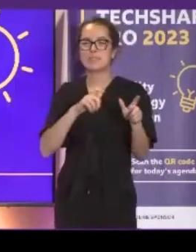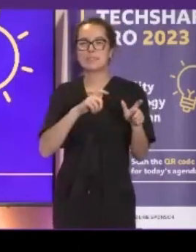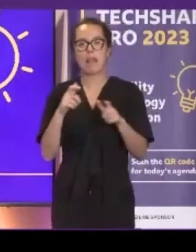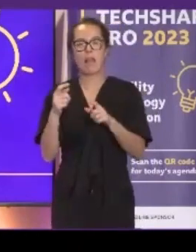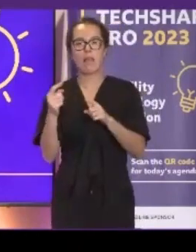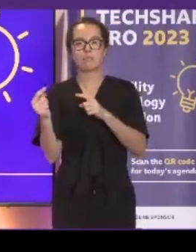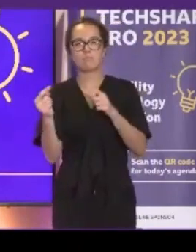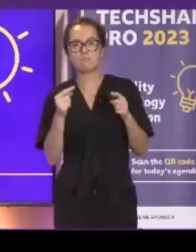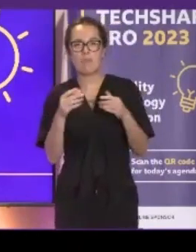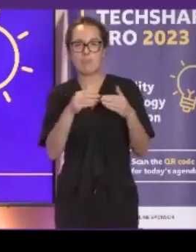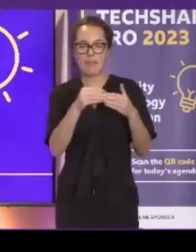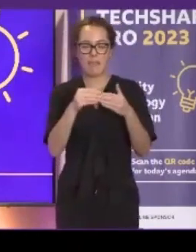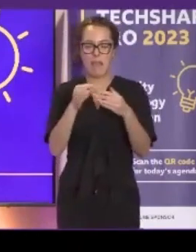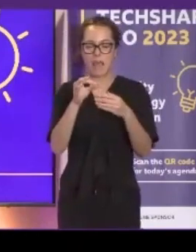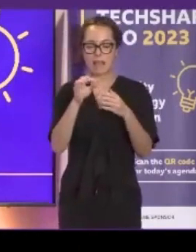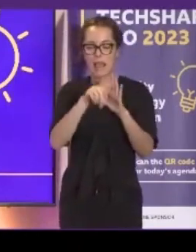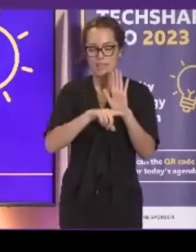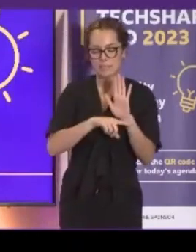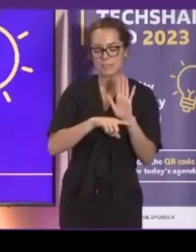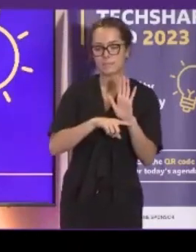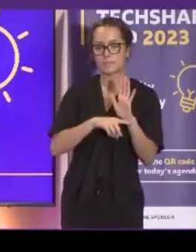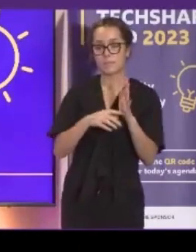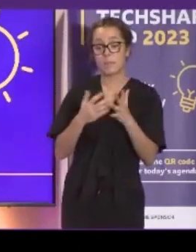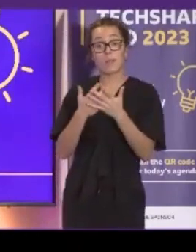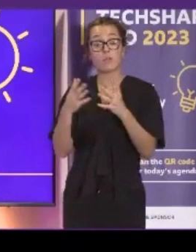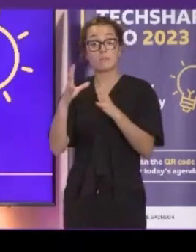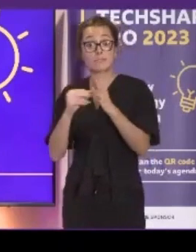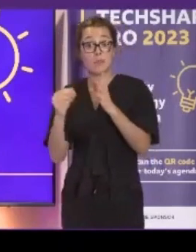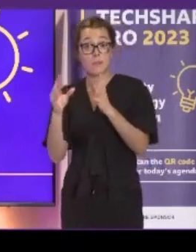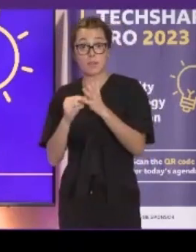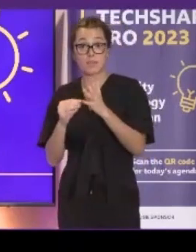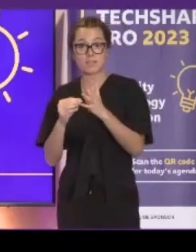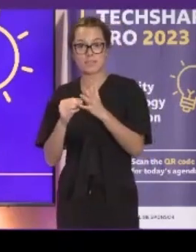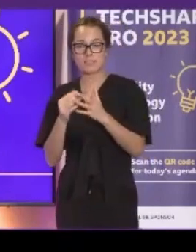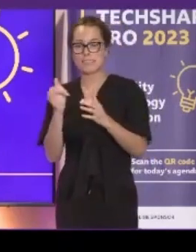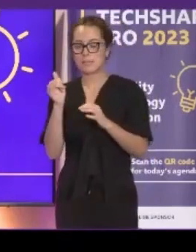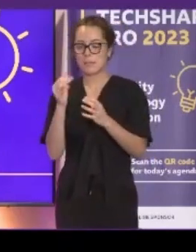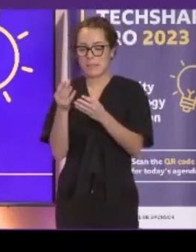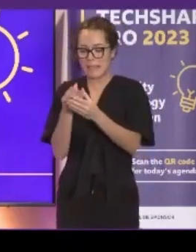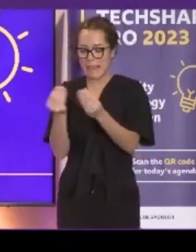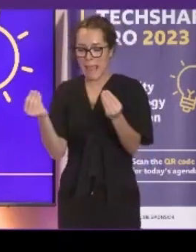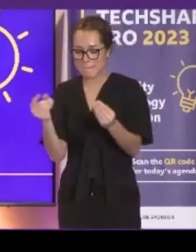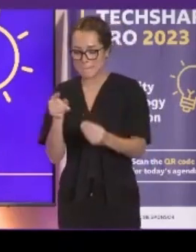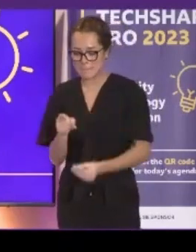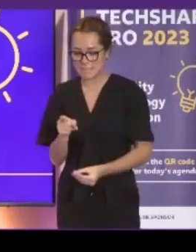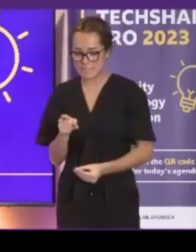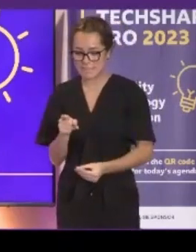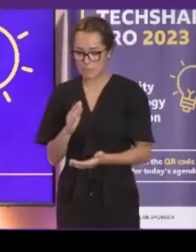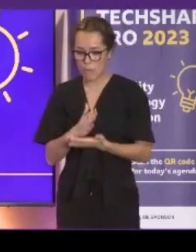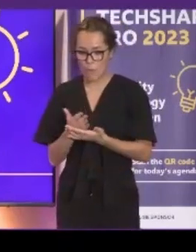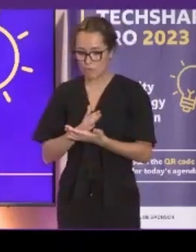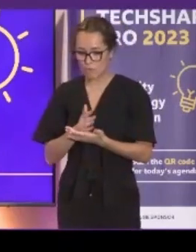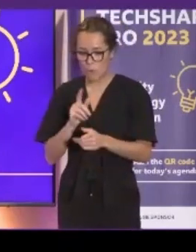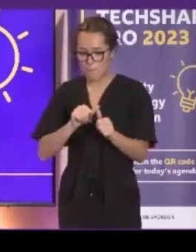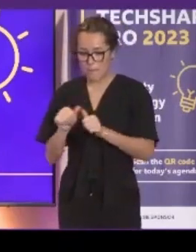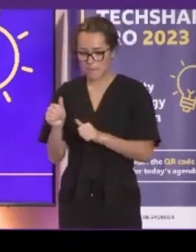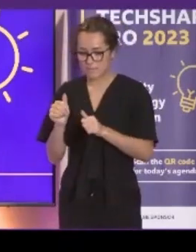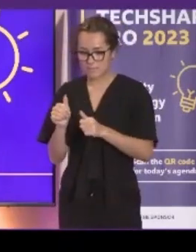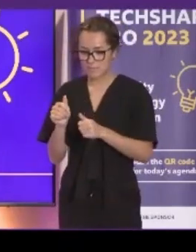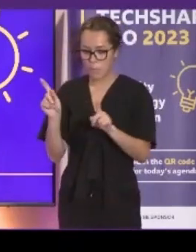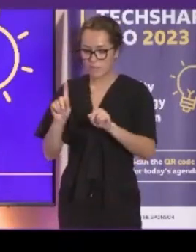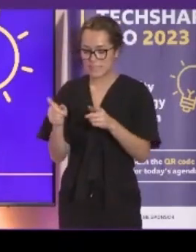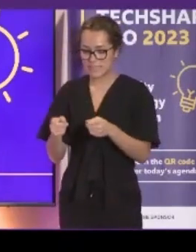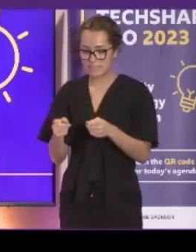set rules and examples to follow, but it's those grey areas where we've had to work out the best implementation, and that's